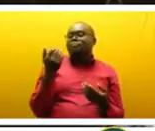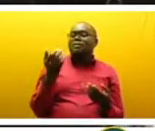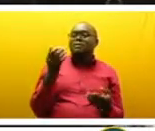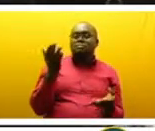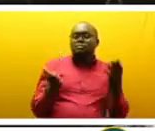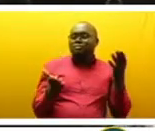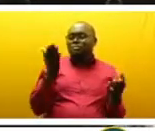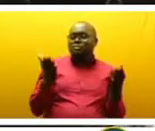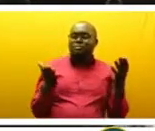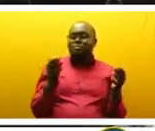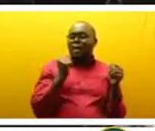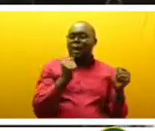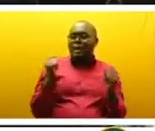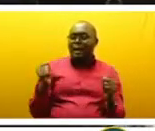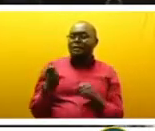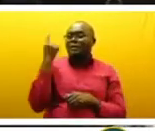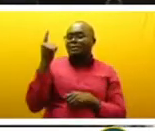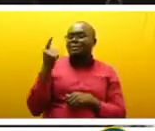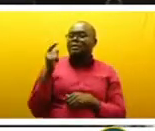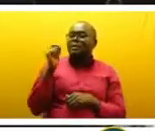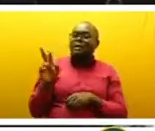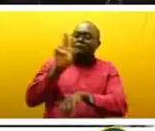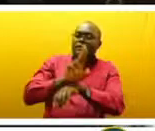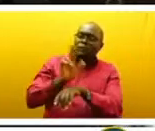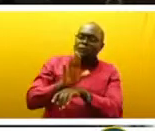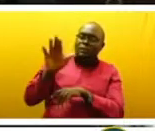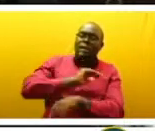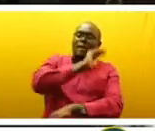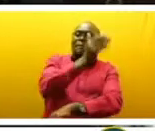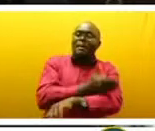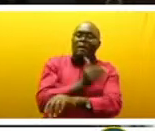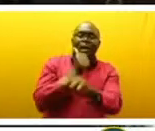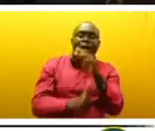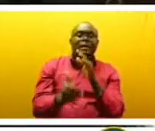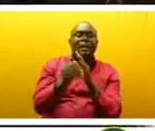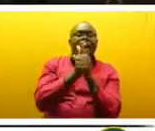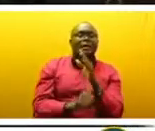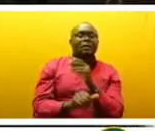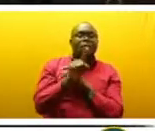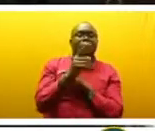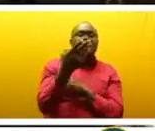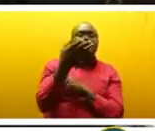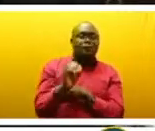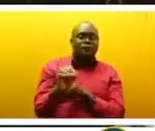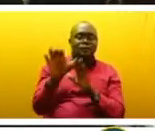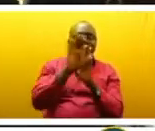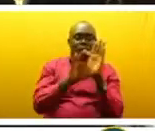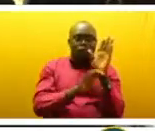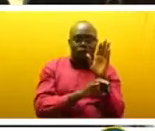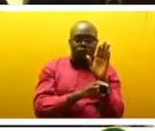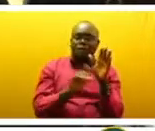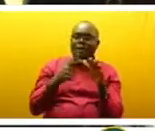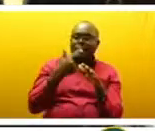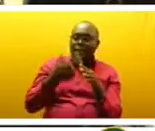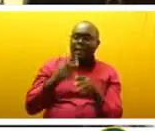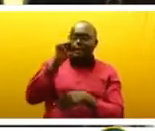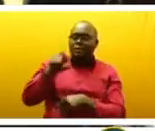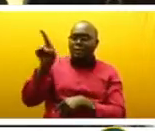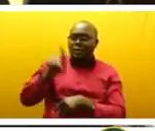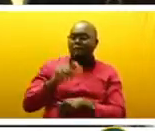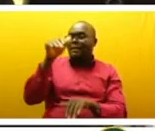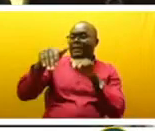suggesting that should they exercise some powers under Article 140 of the Constitution and probably nullify the